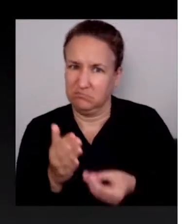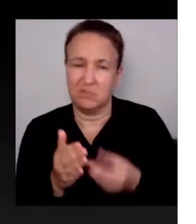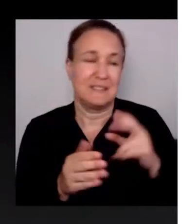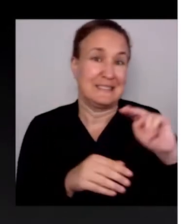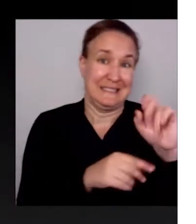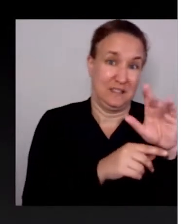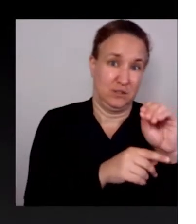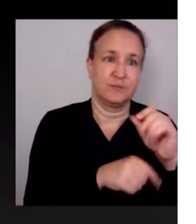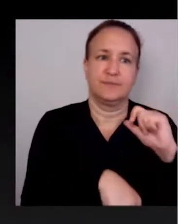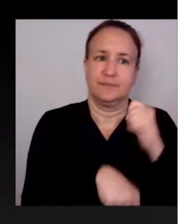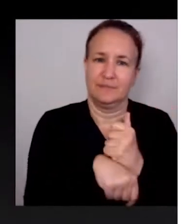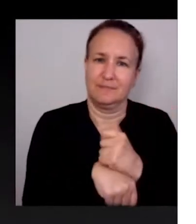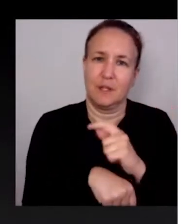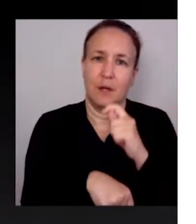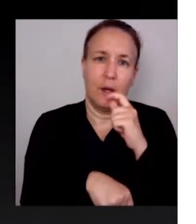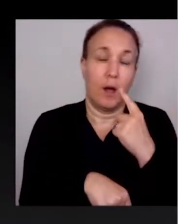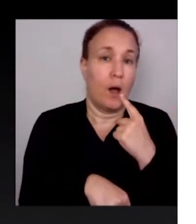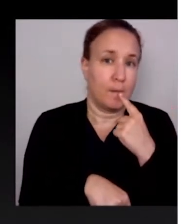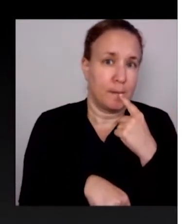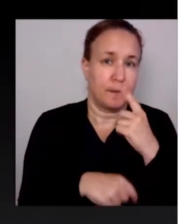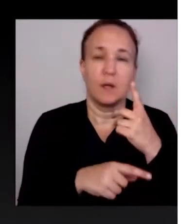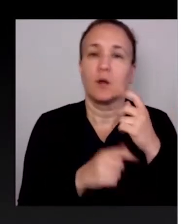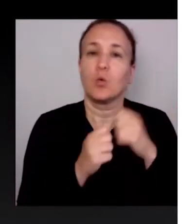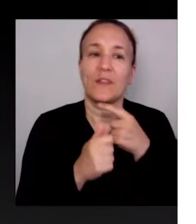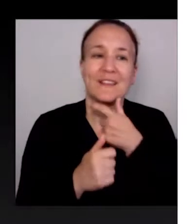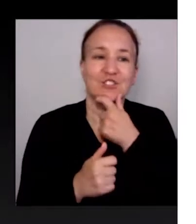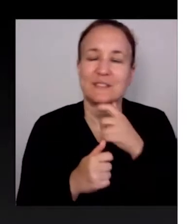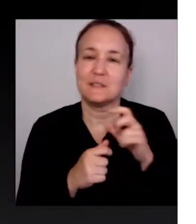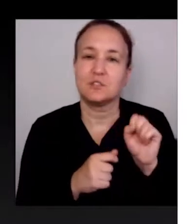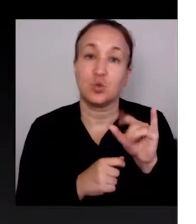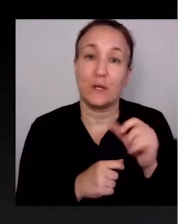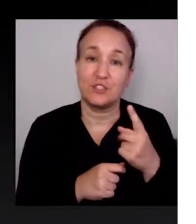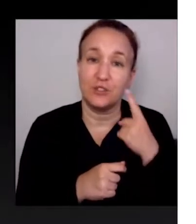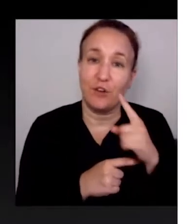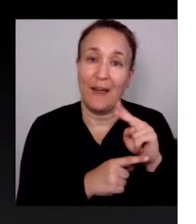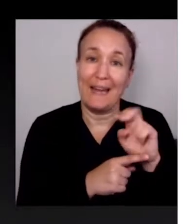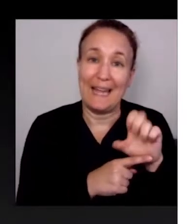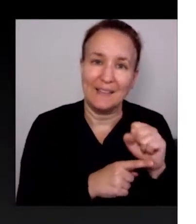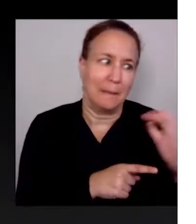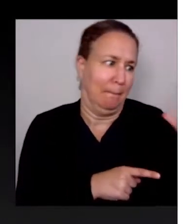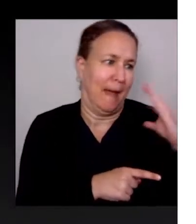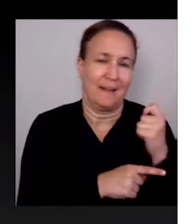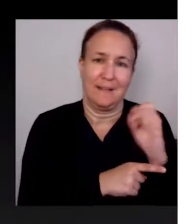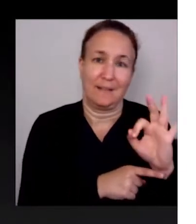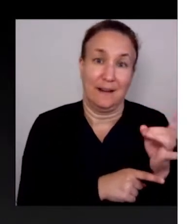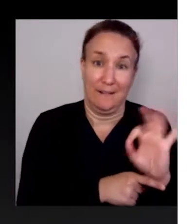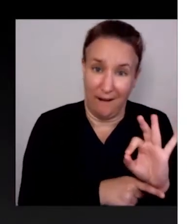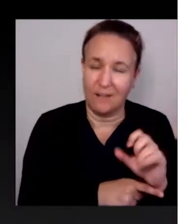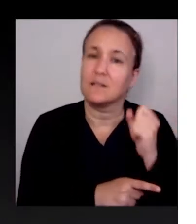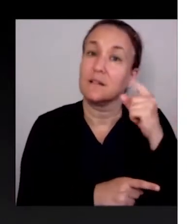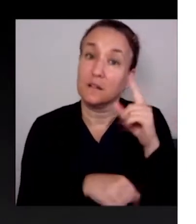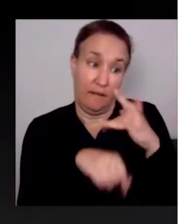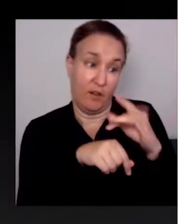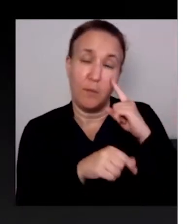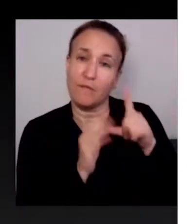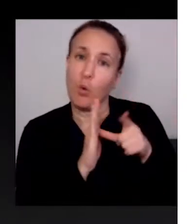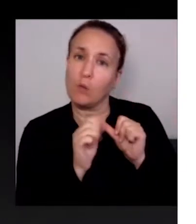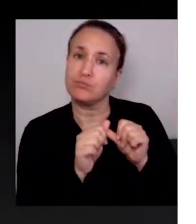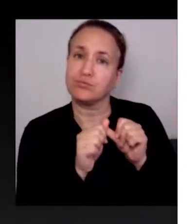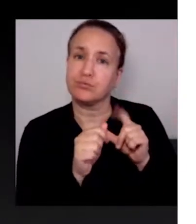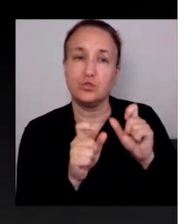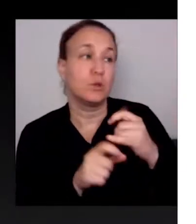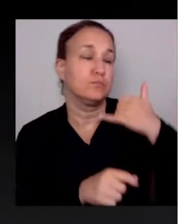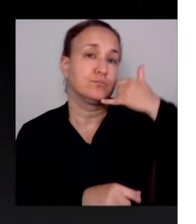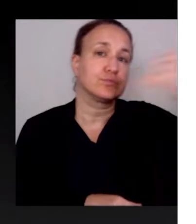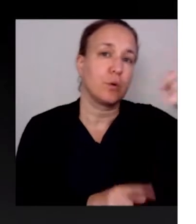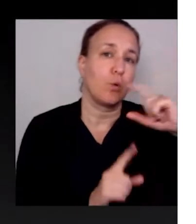puff controller with a chin switch for the NES all the way back in 1989, which was available for a while by phone order.